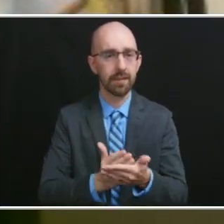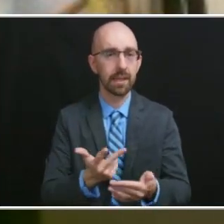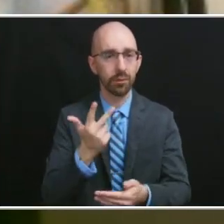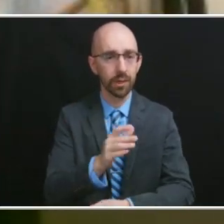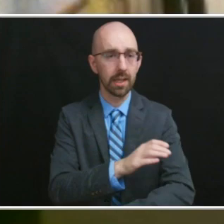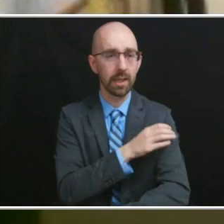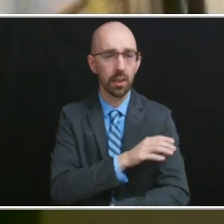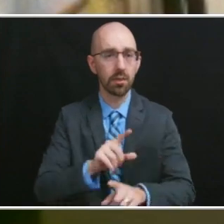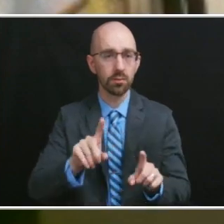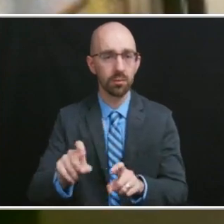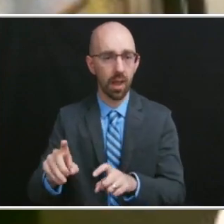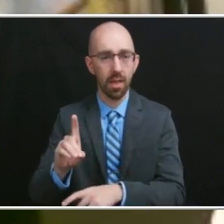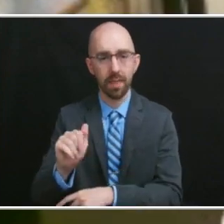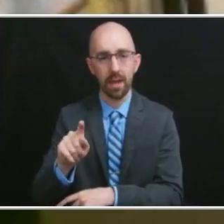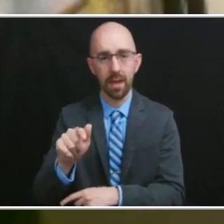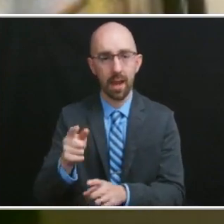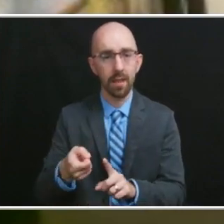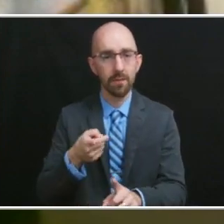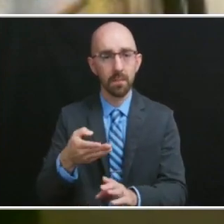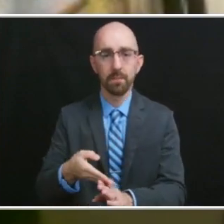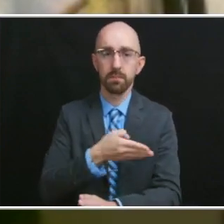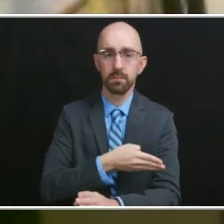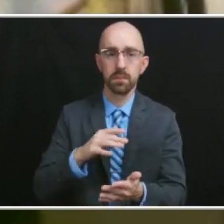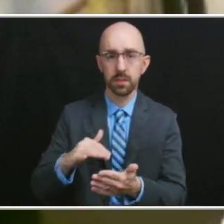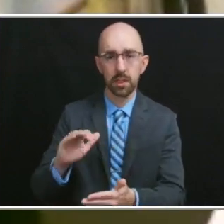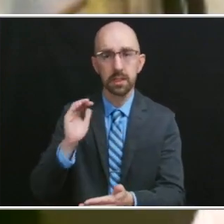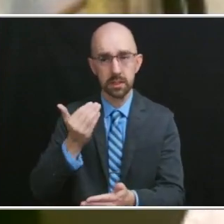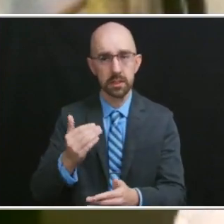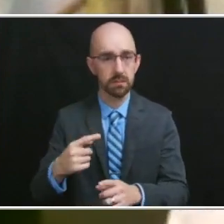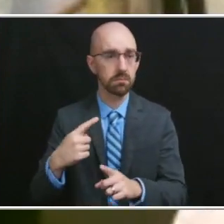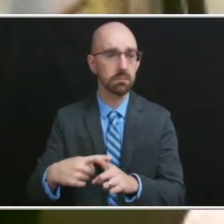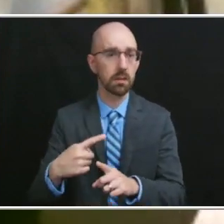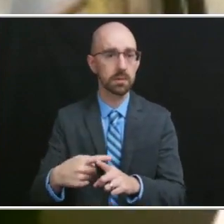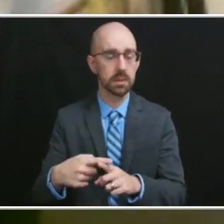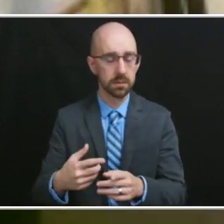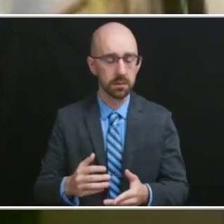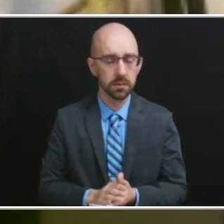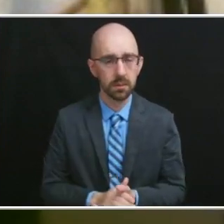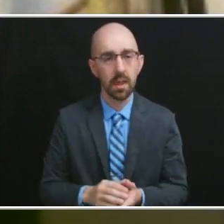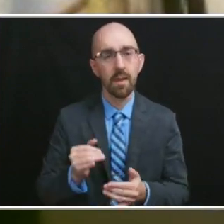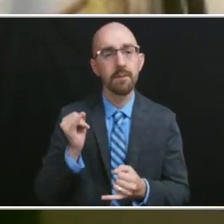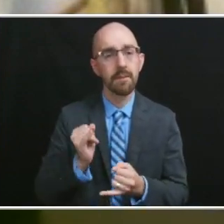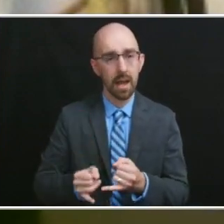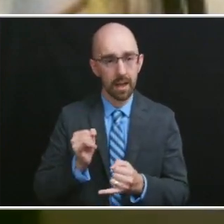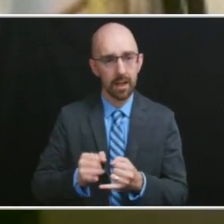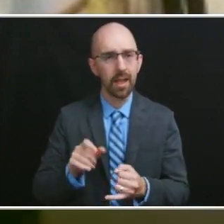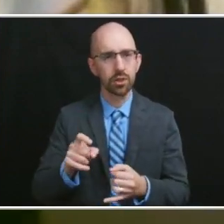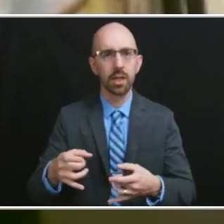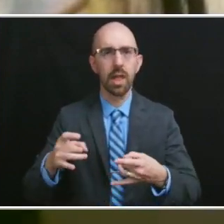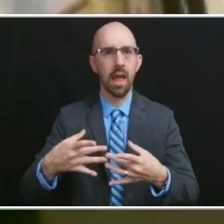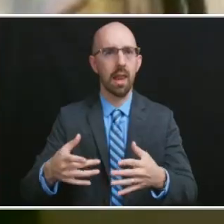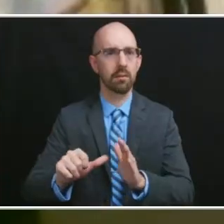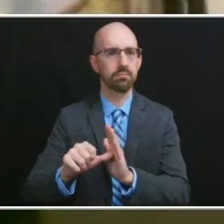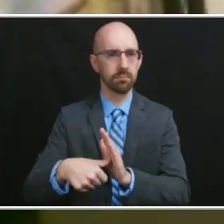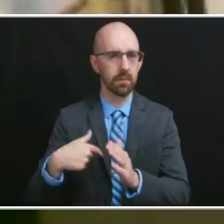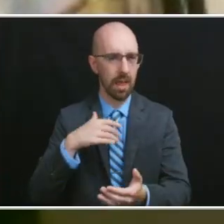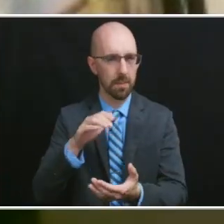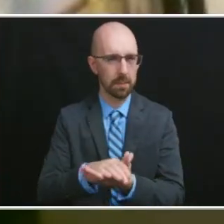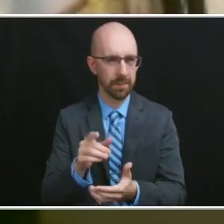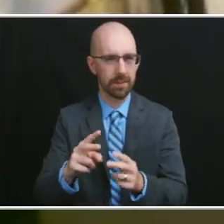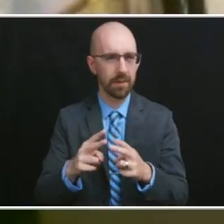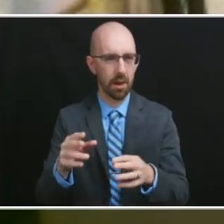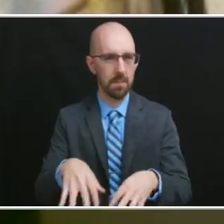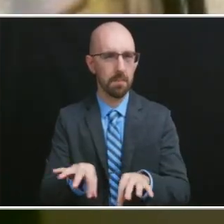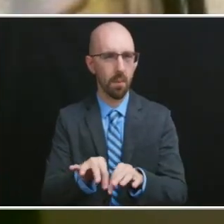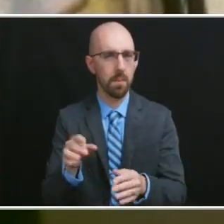data from prior studies seems to be rather promising. And then finally, I should highlight this, which I believe is a very important